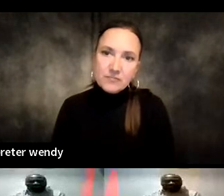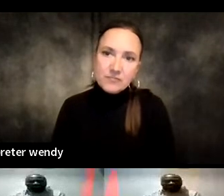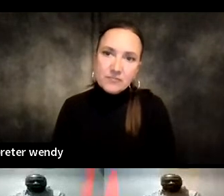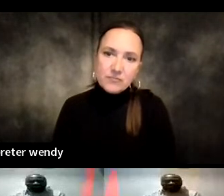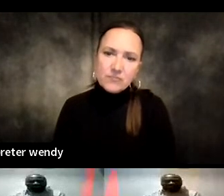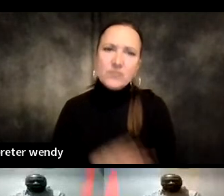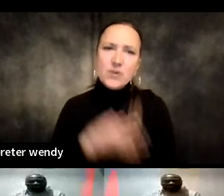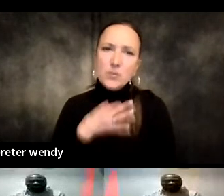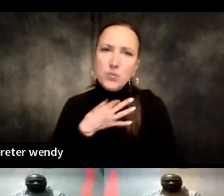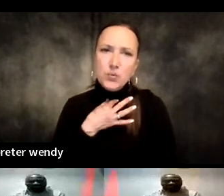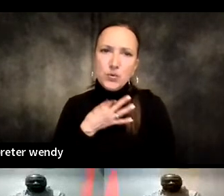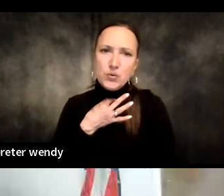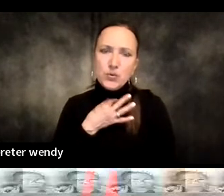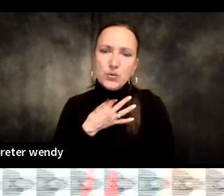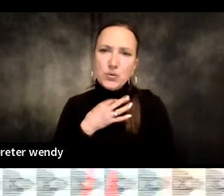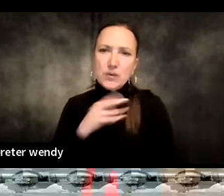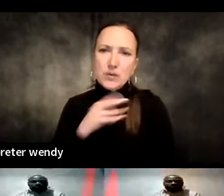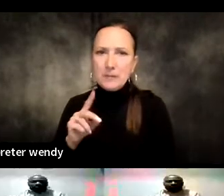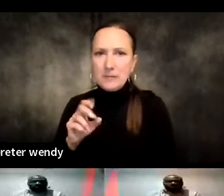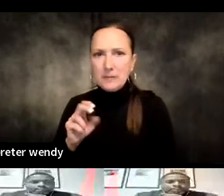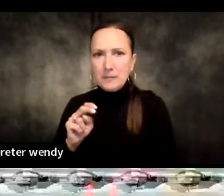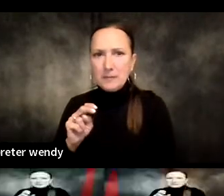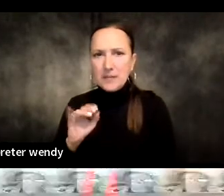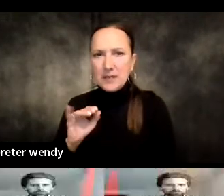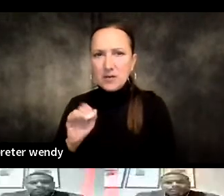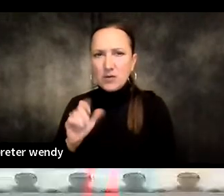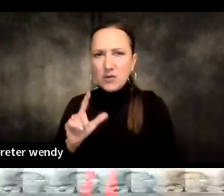I'm curious about the pickleball.